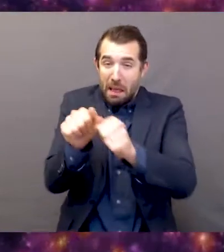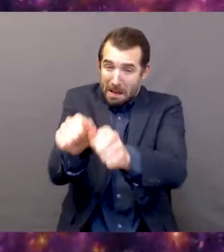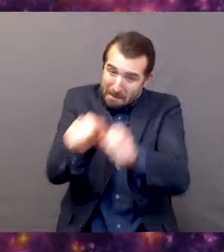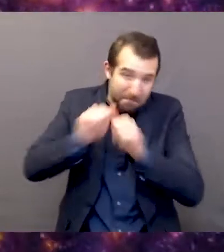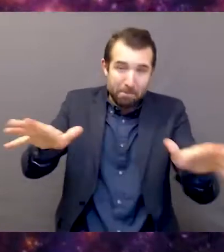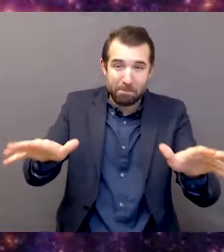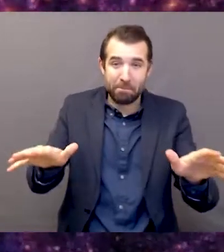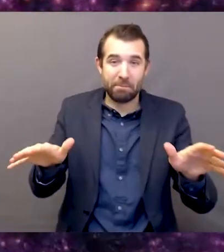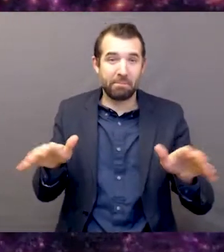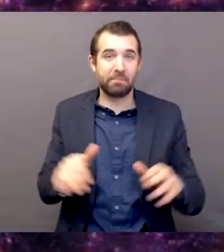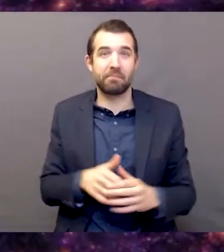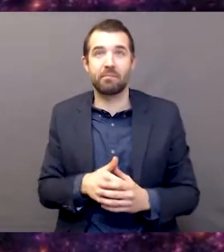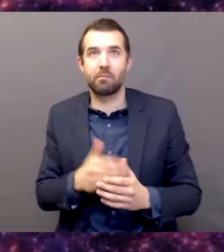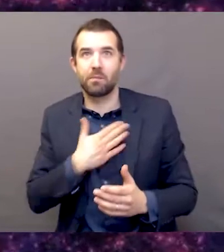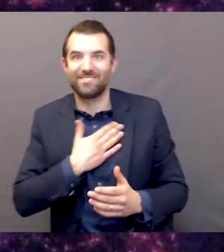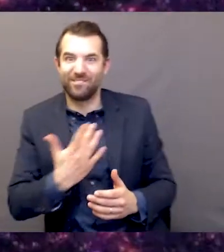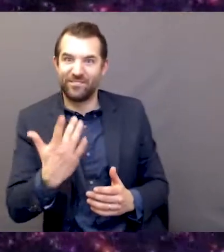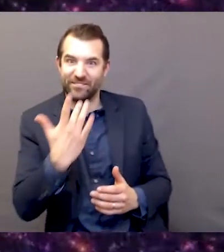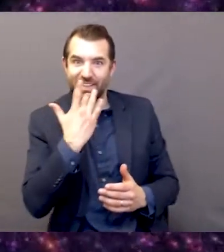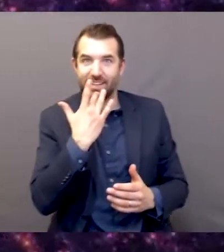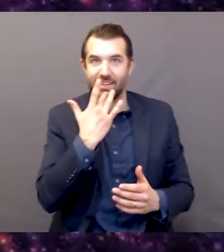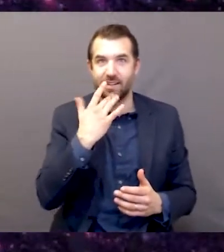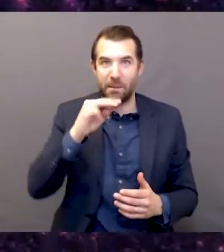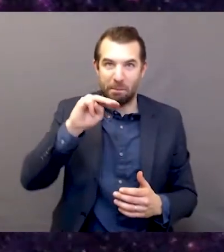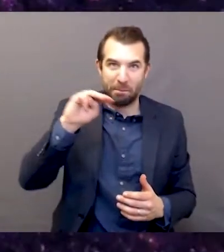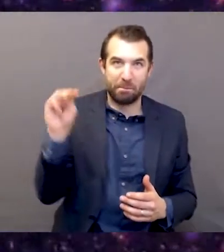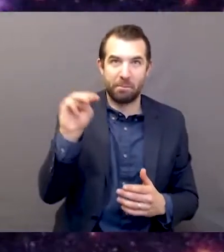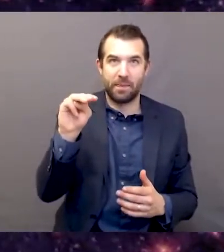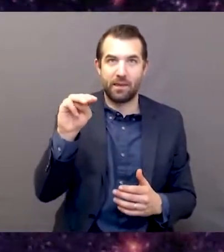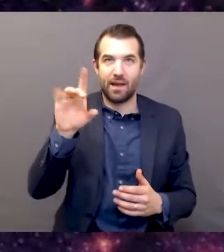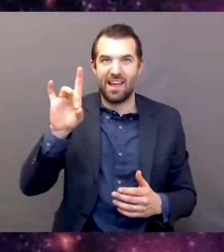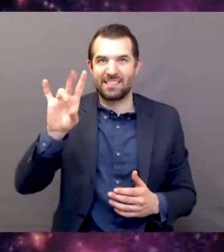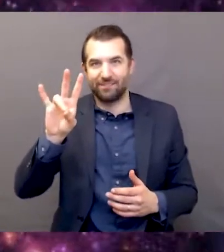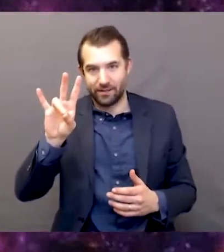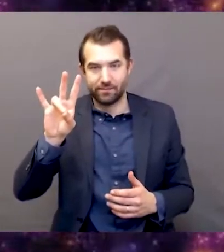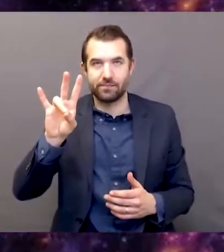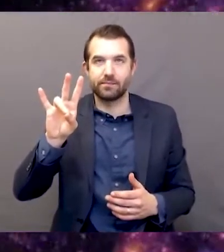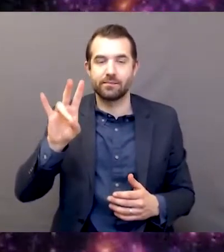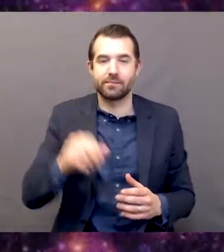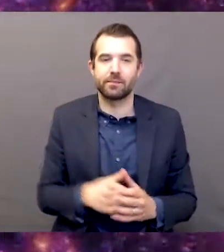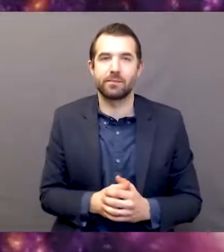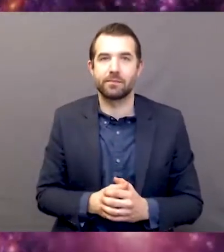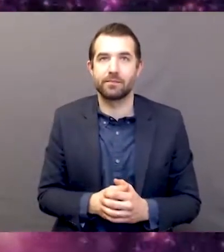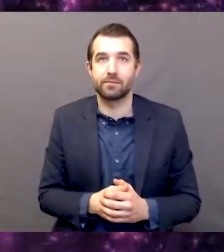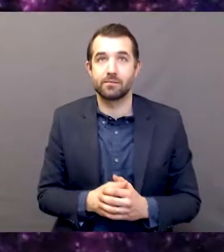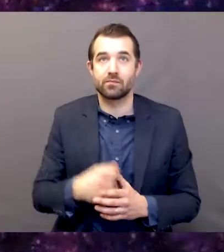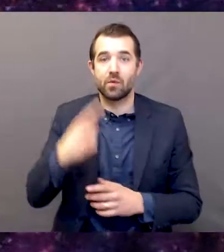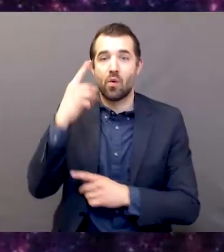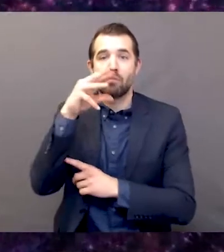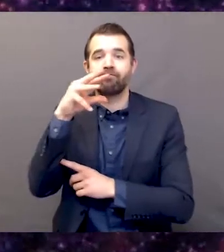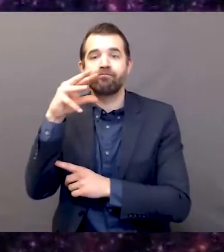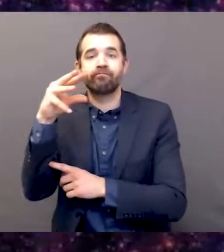my favorite, in more detail, M87. This is a beautiful image made with the Rosat Observatory many